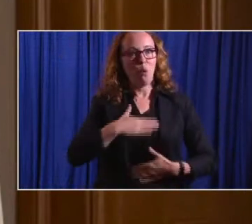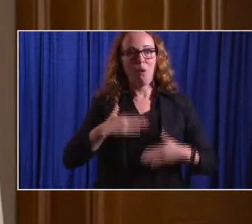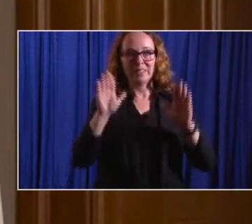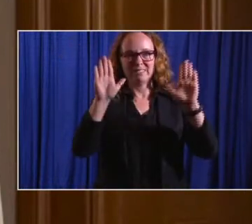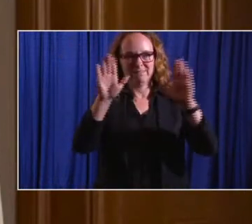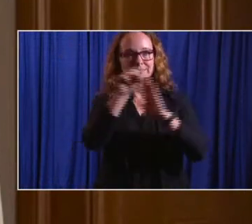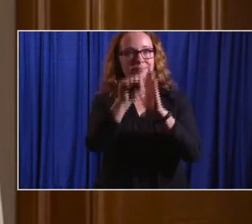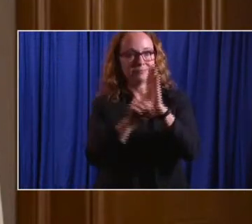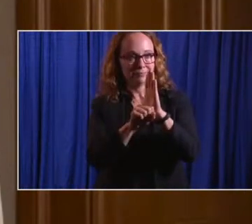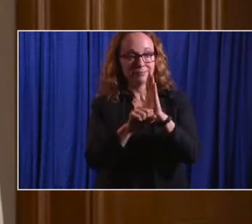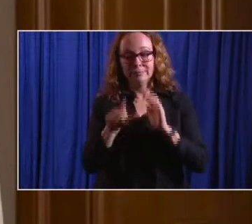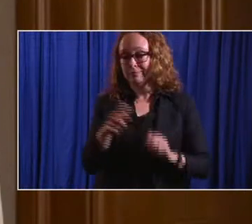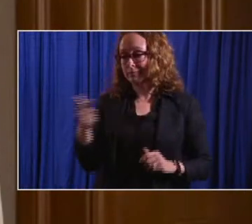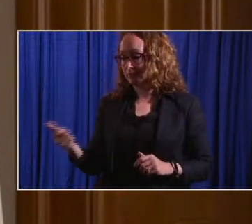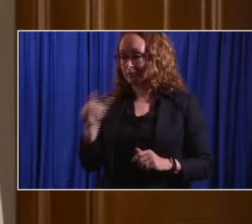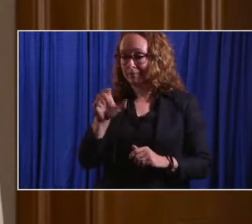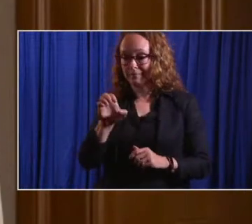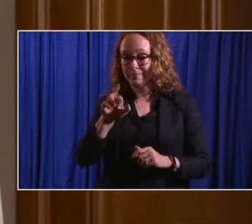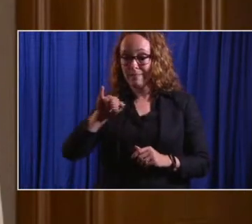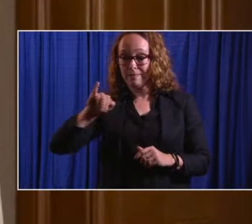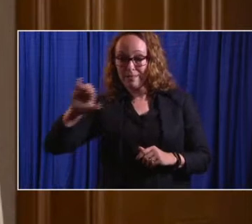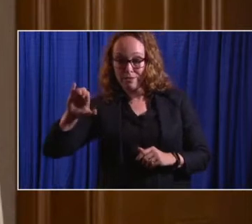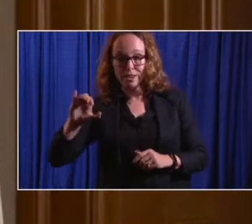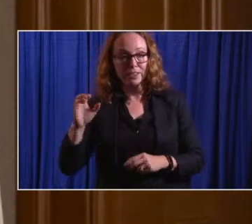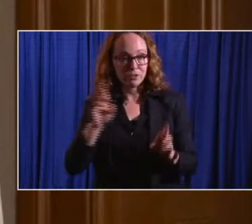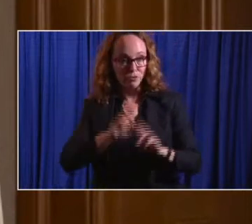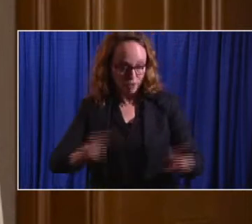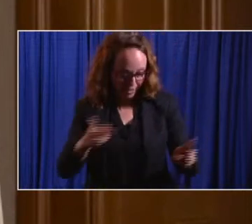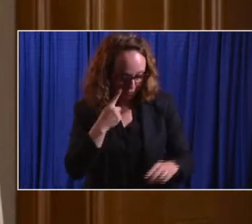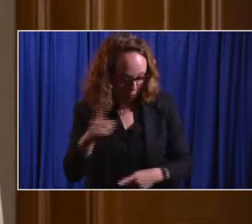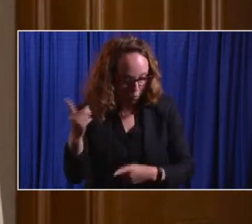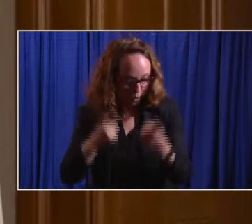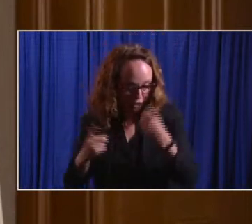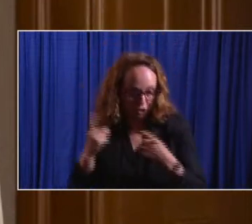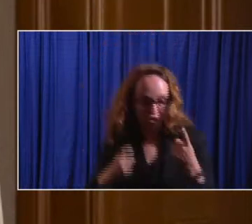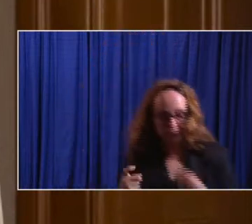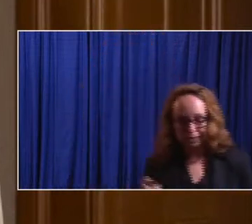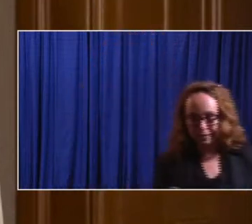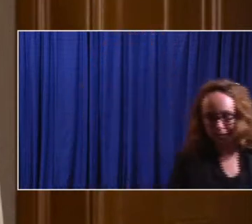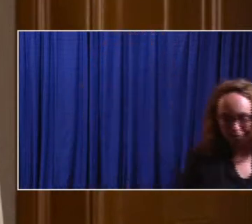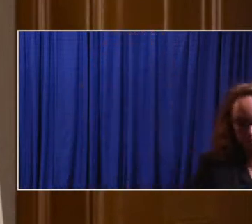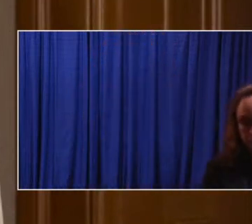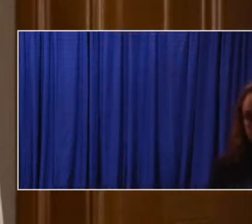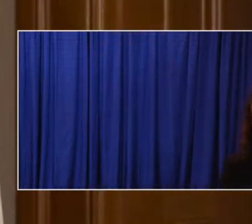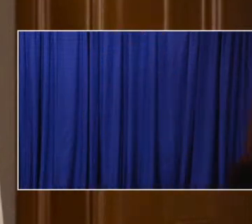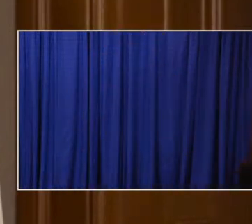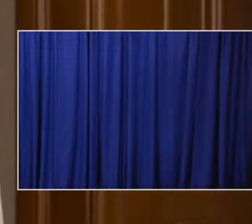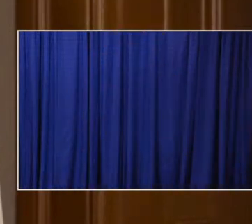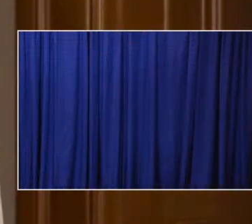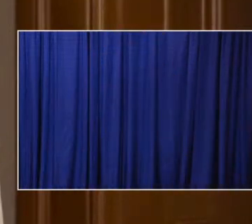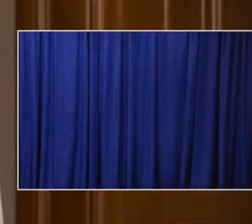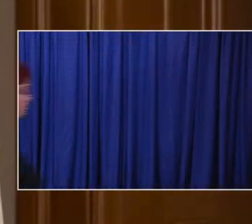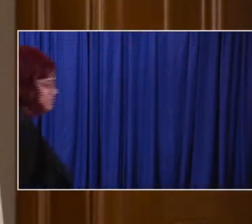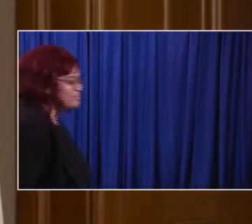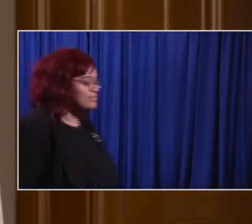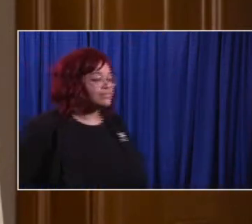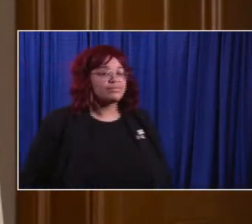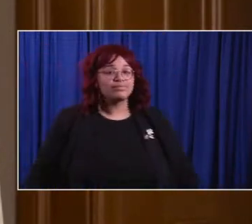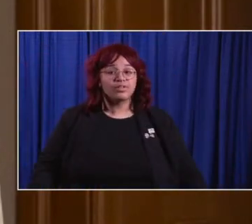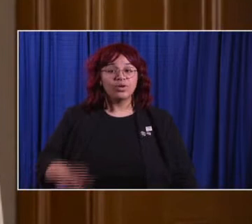ready for questions. Governor, first question today is from Courtney Francisco at WCPO in Cincinnati.